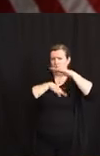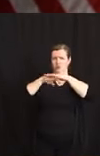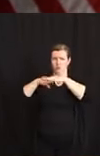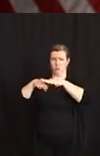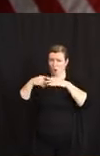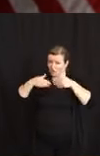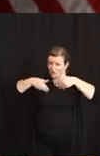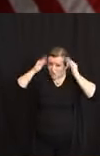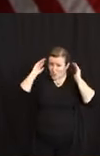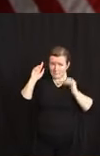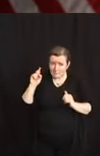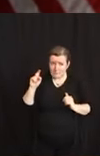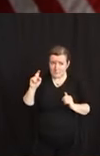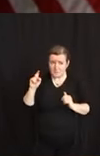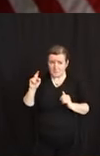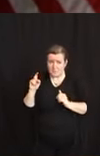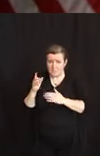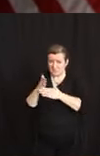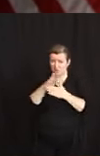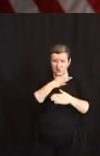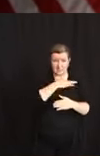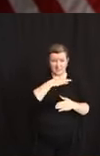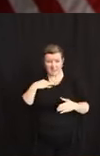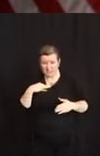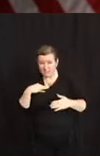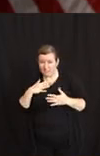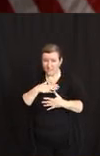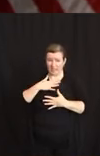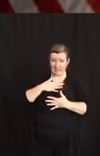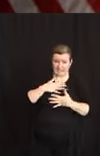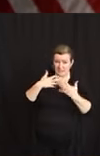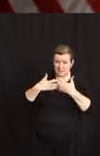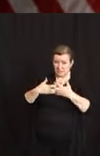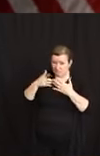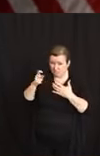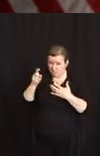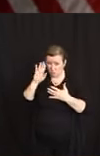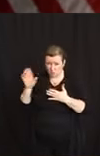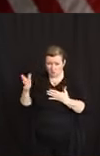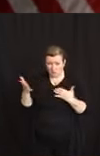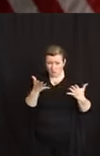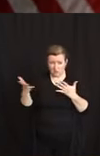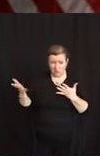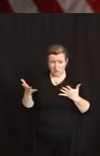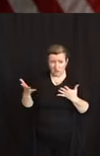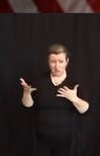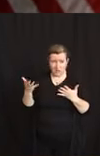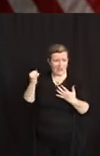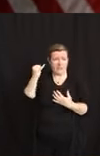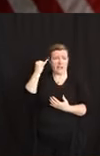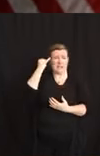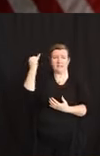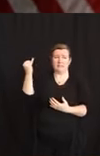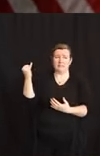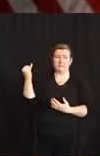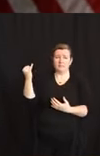and ventilators if necessary? Any information about when the peak could come in Central Jersey and how long it could